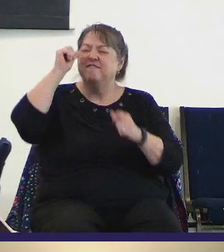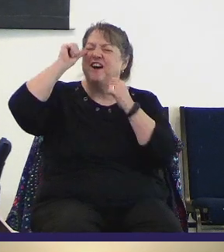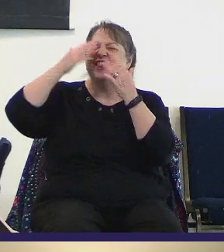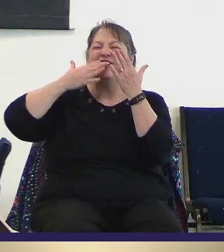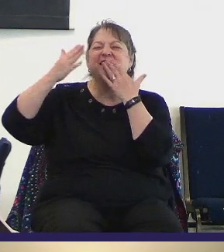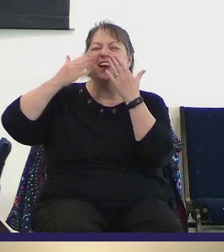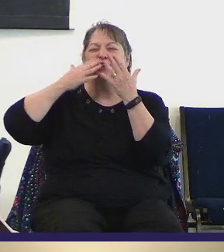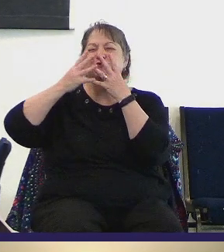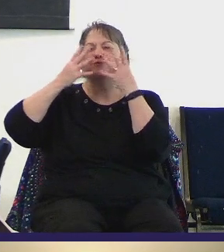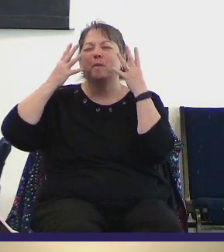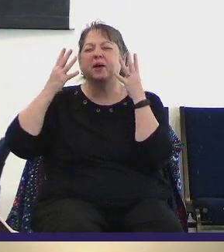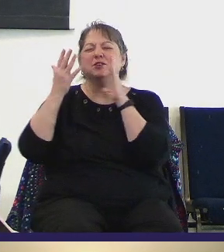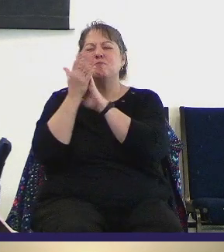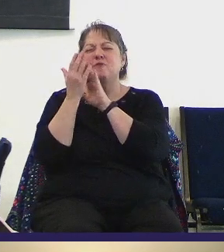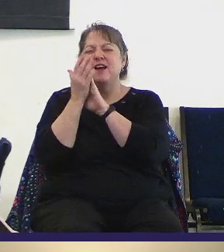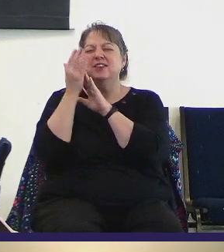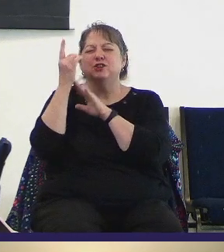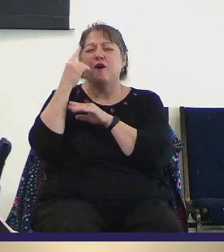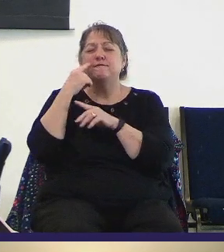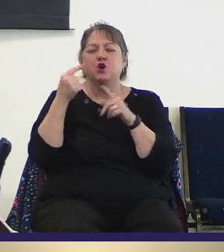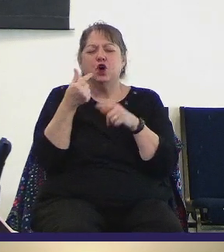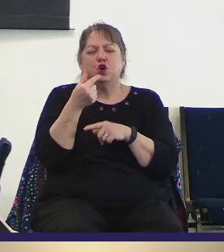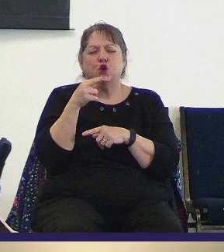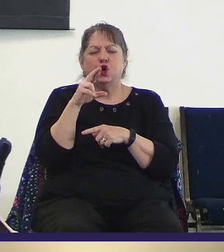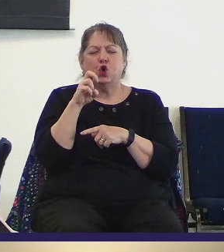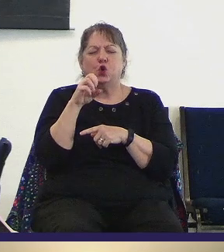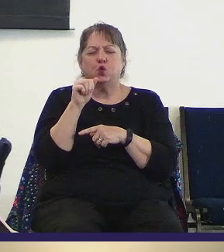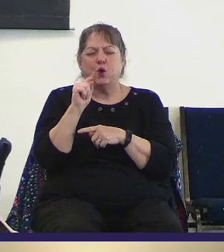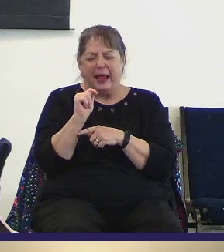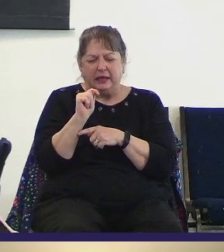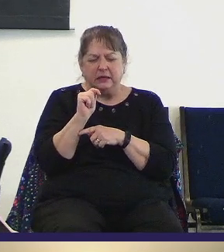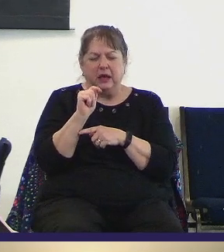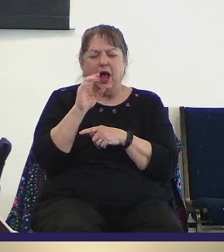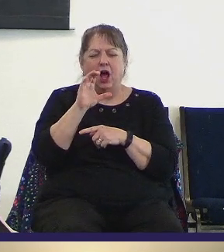you and praise you for this great commission. Father,